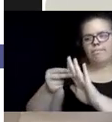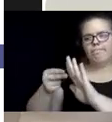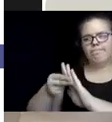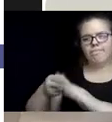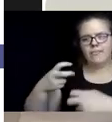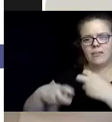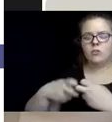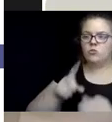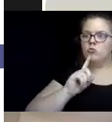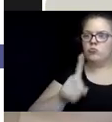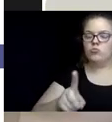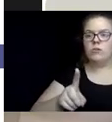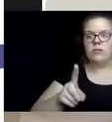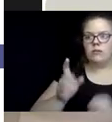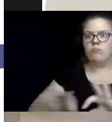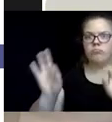slide.